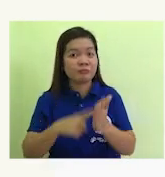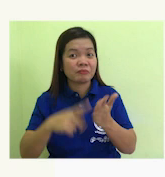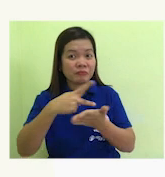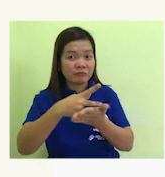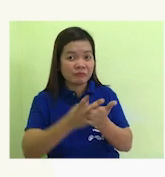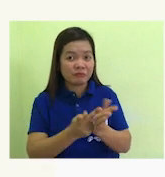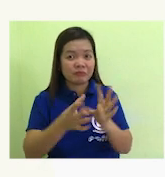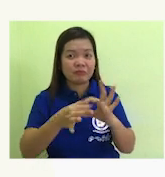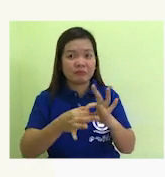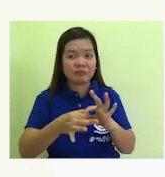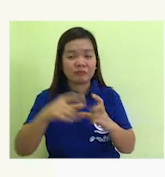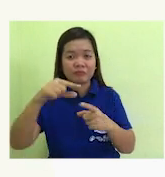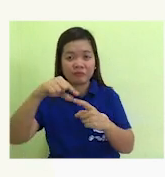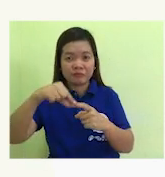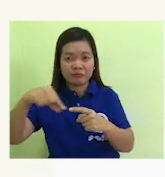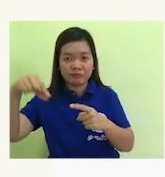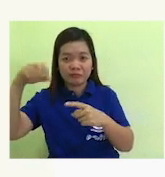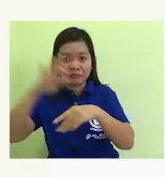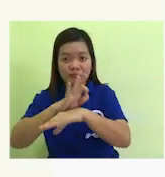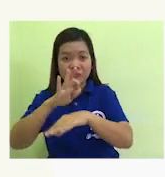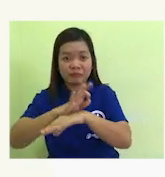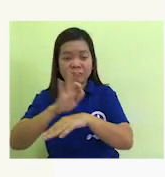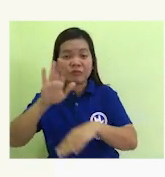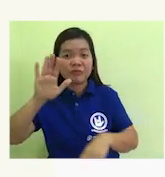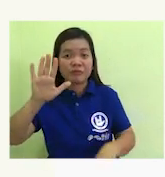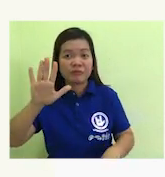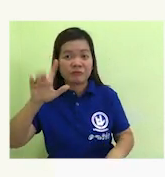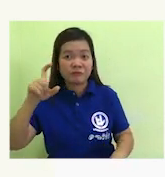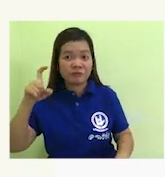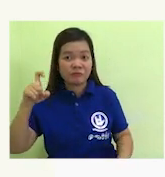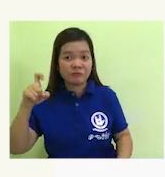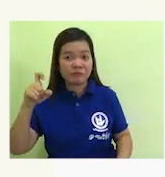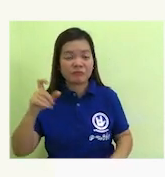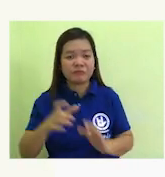What part of the quadratic function is 5x?